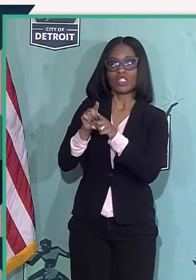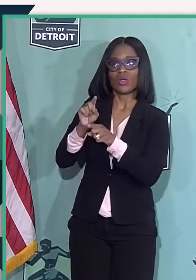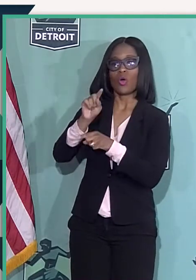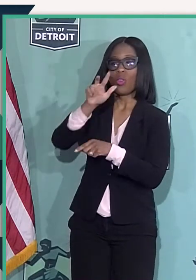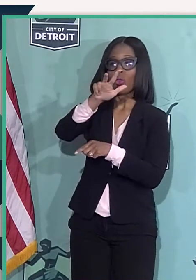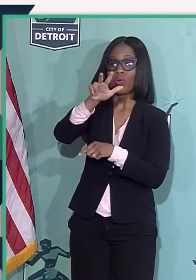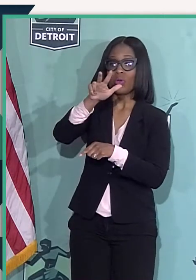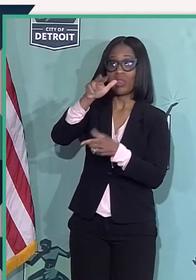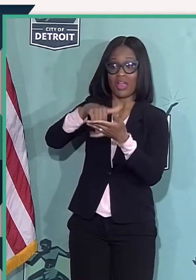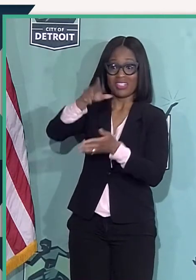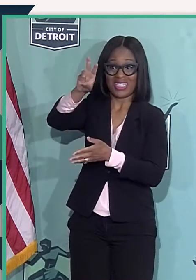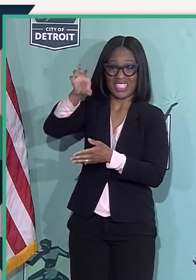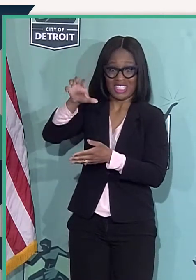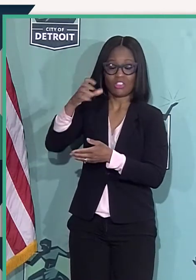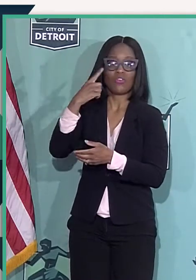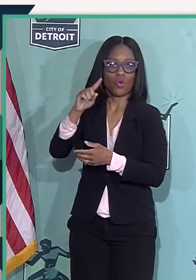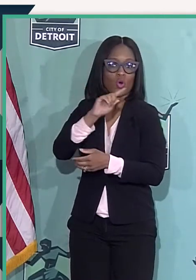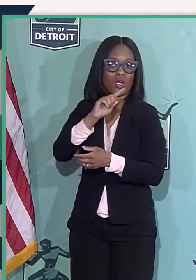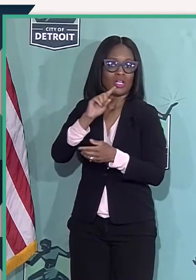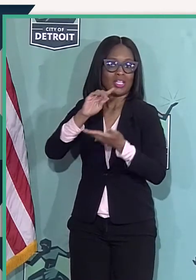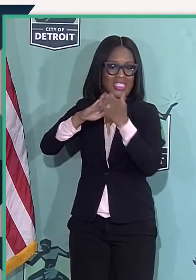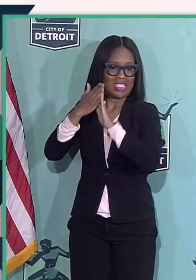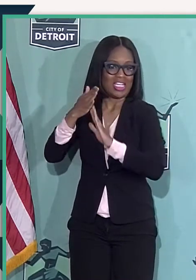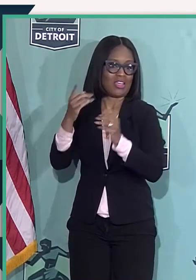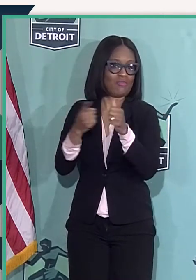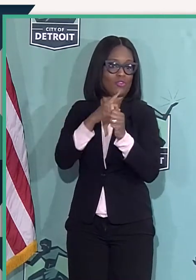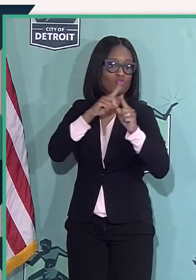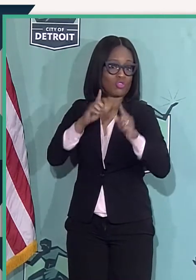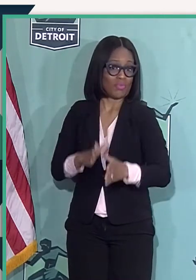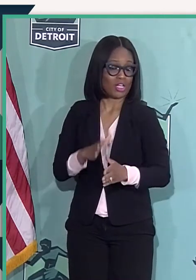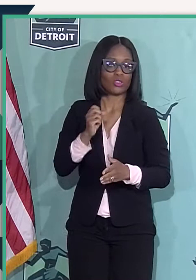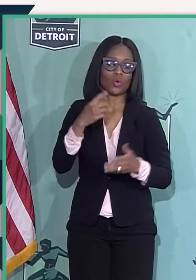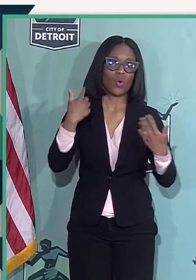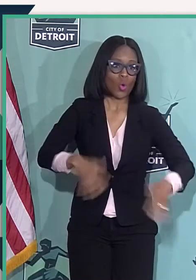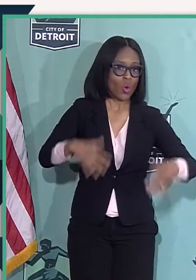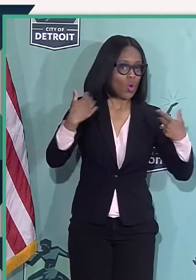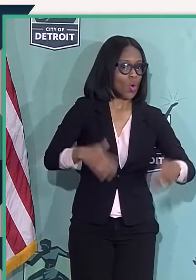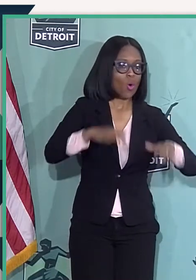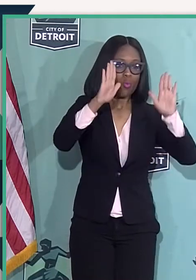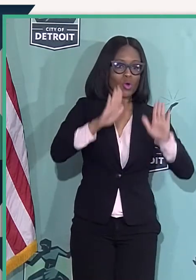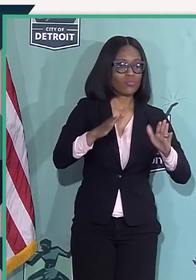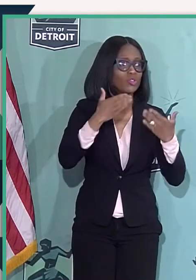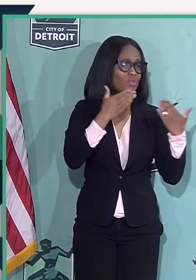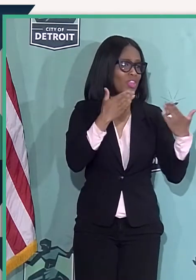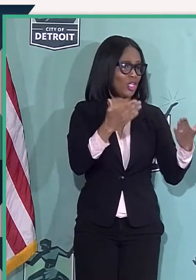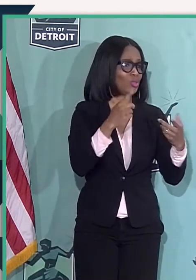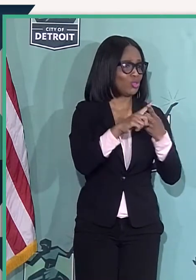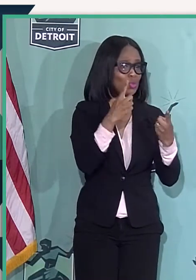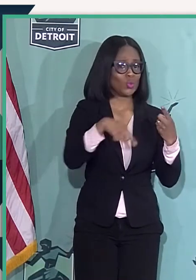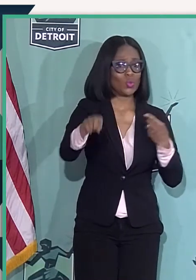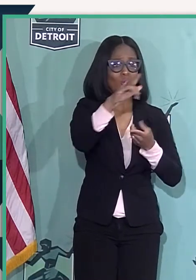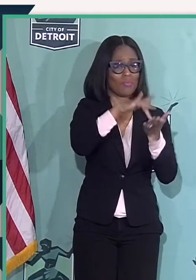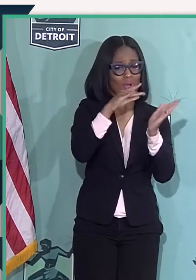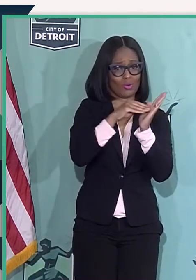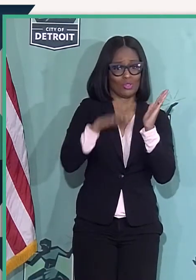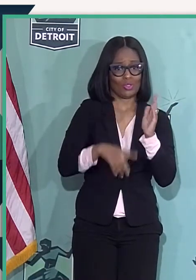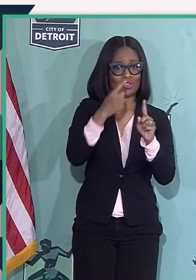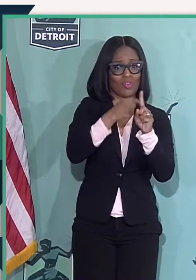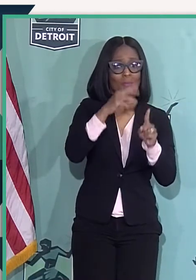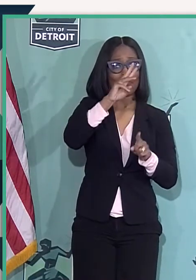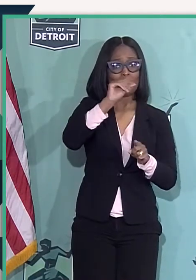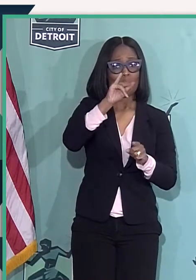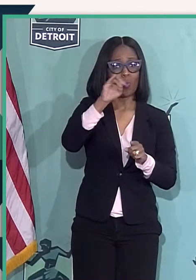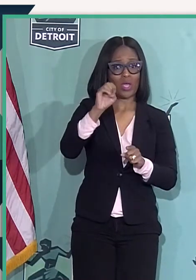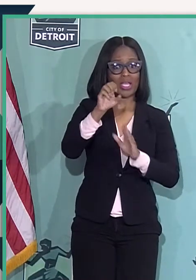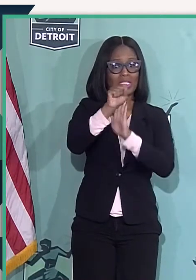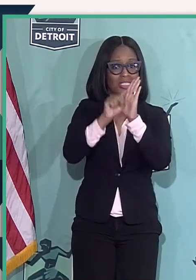tests for the city's first responders. Again, this is incredible, and thank you very much to the med students at Wayne State University.